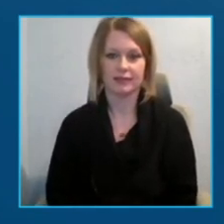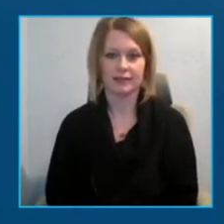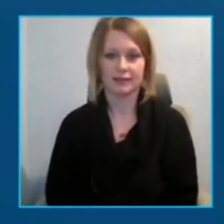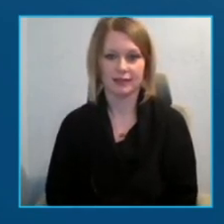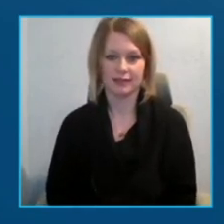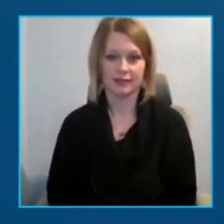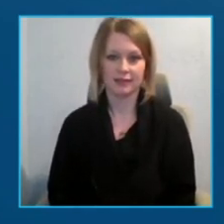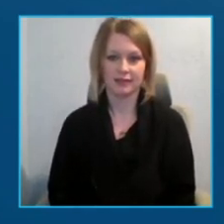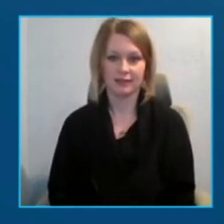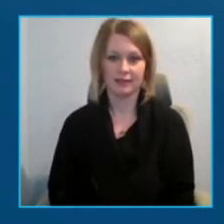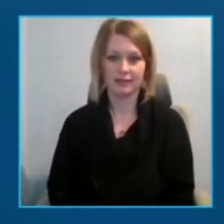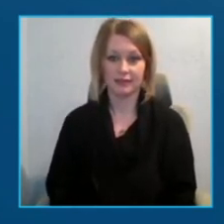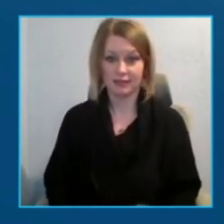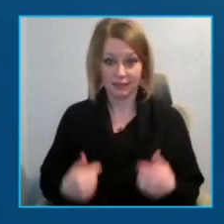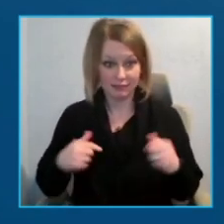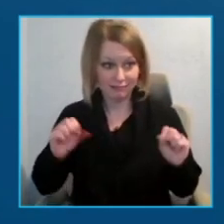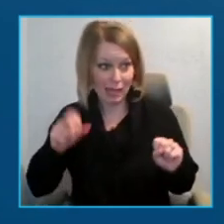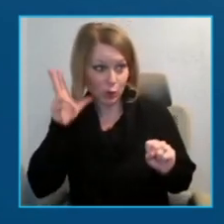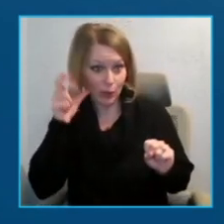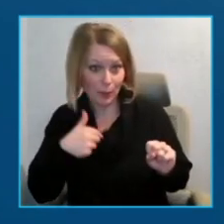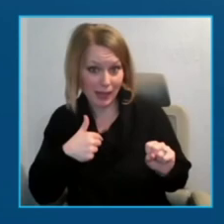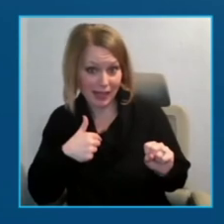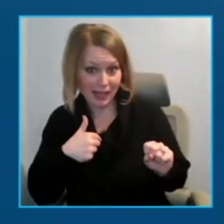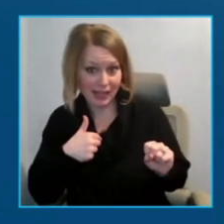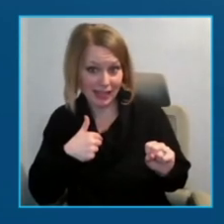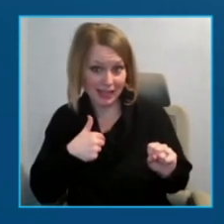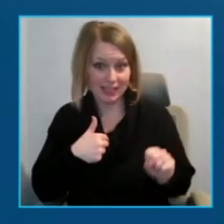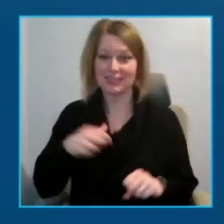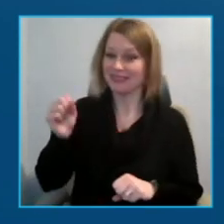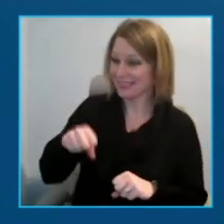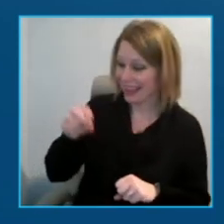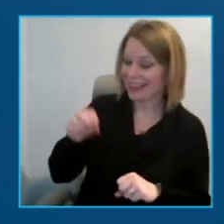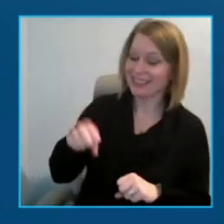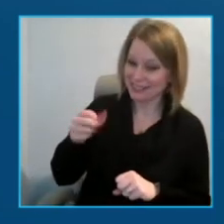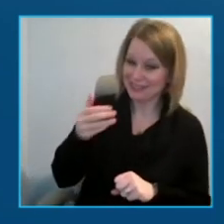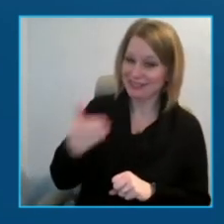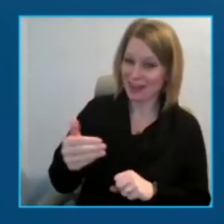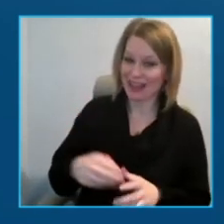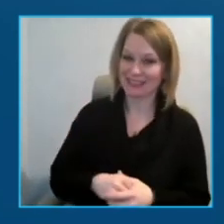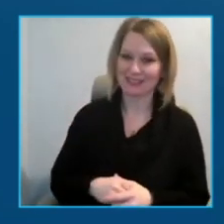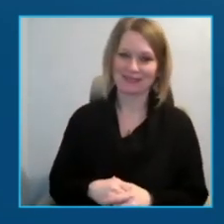Am I unmuted? There you are, Harold. Oh, okay.